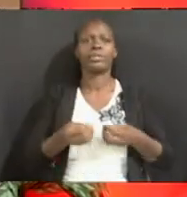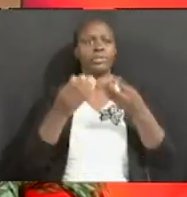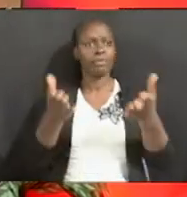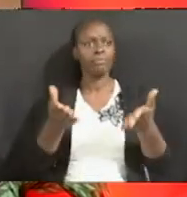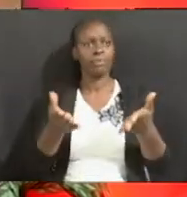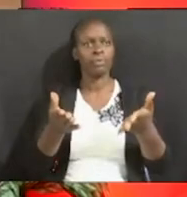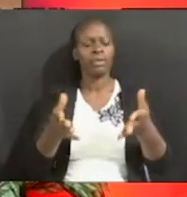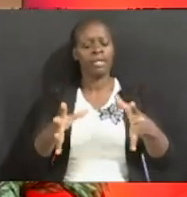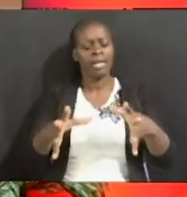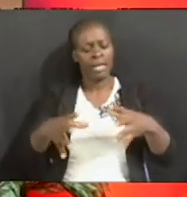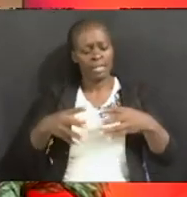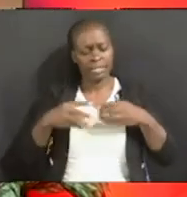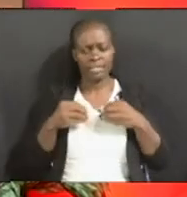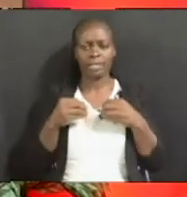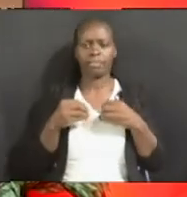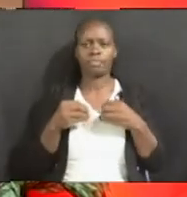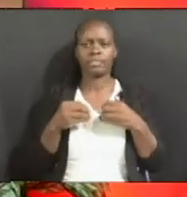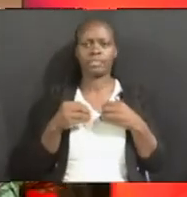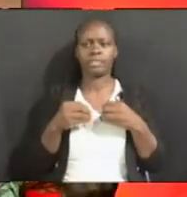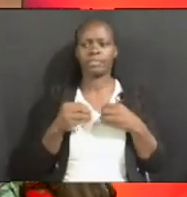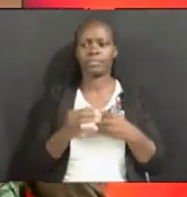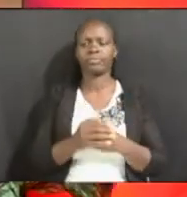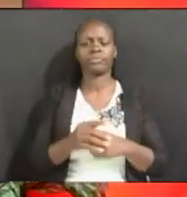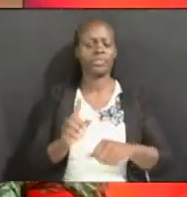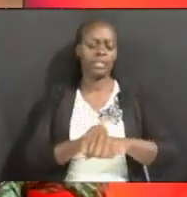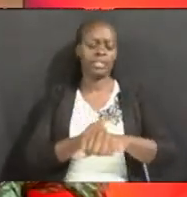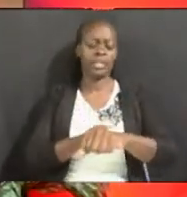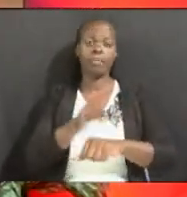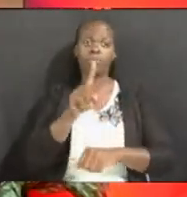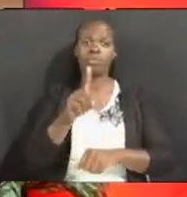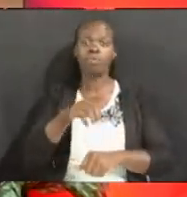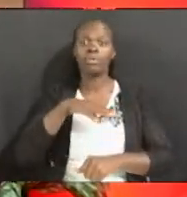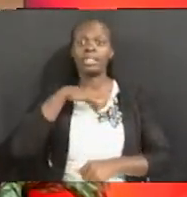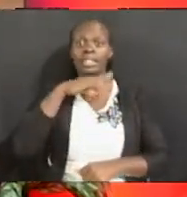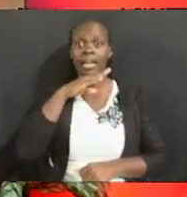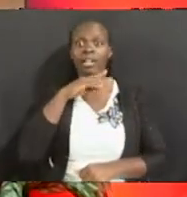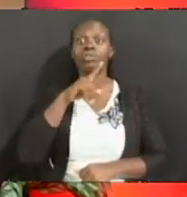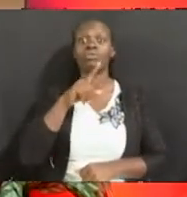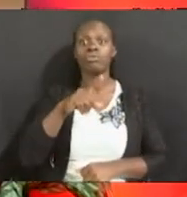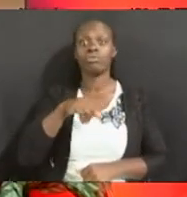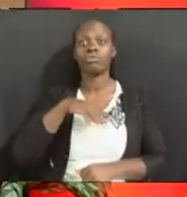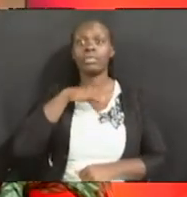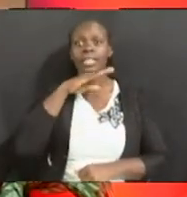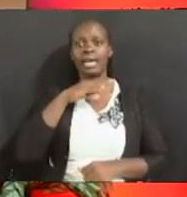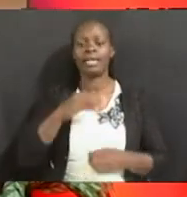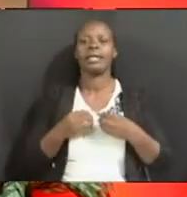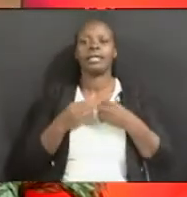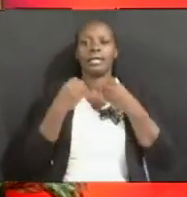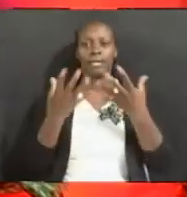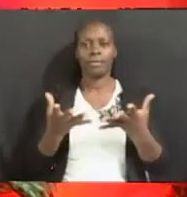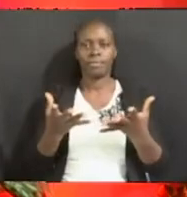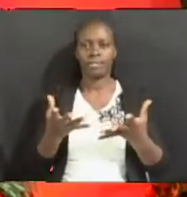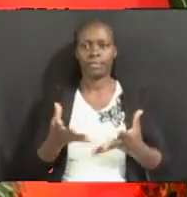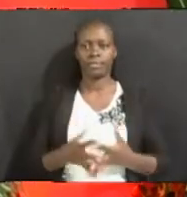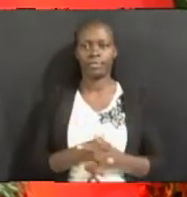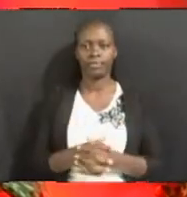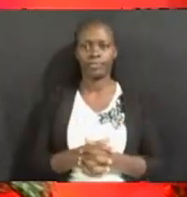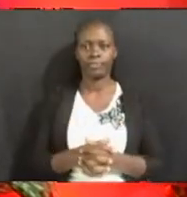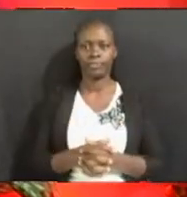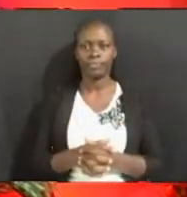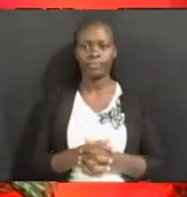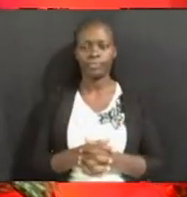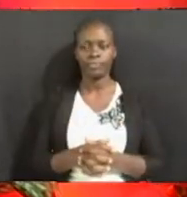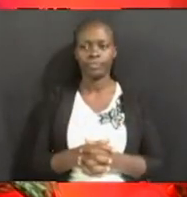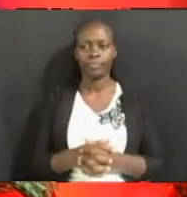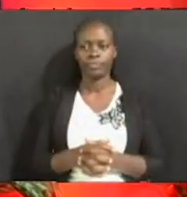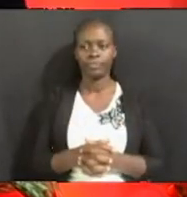world to the extent that when we die, we'll die empty. Are you getting it?